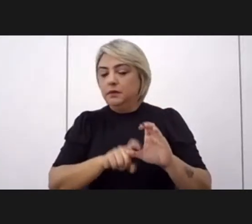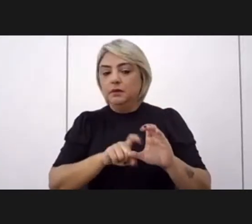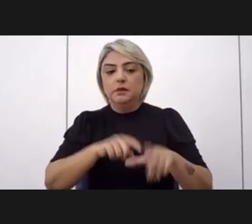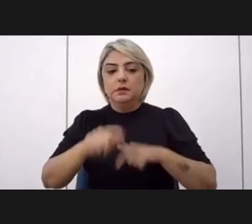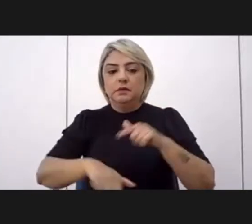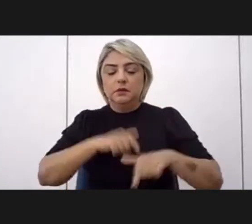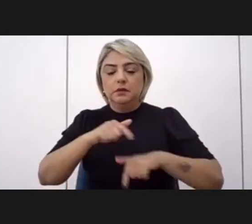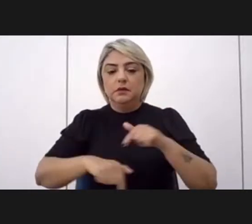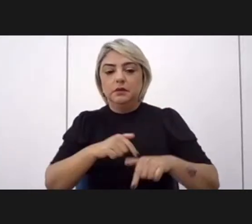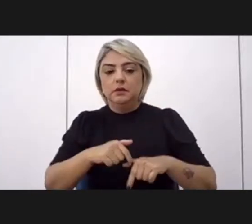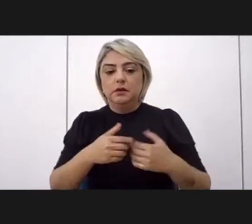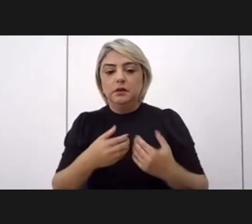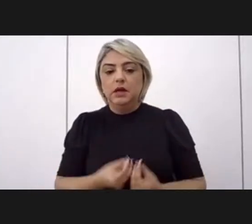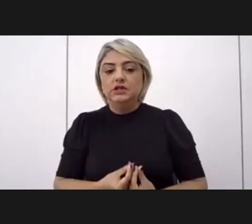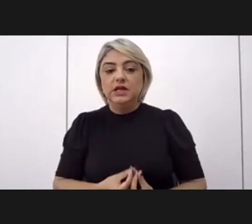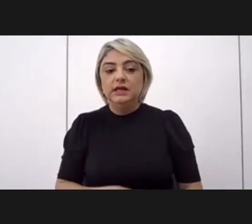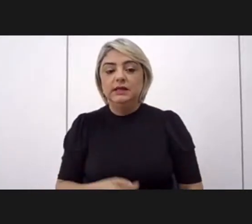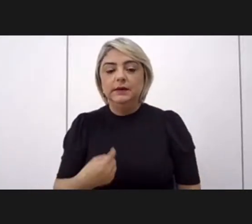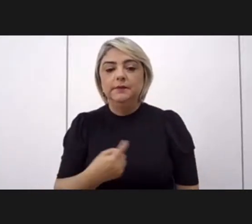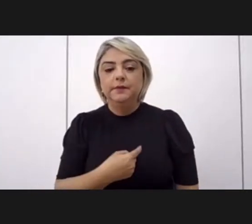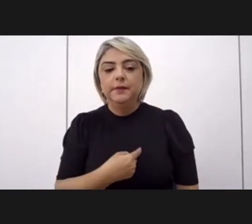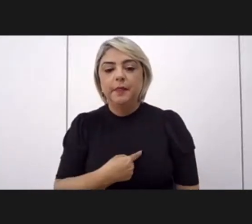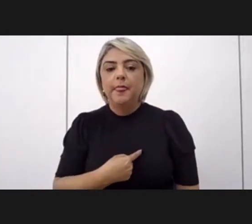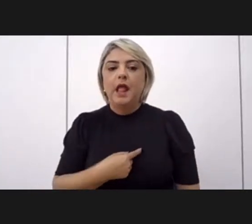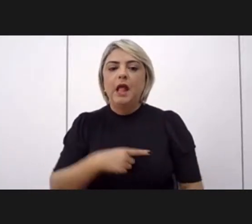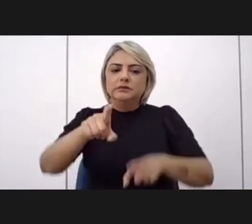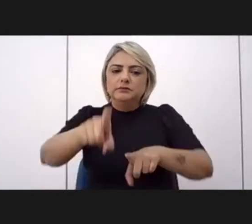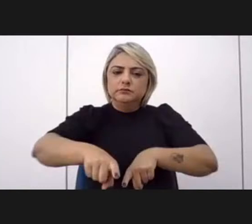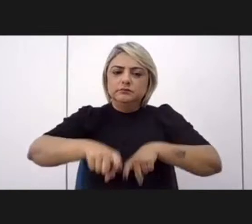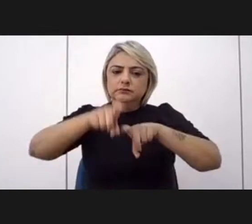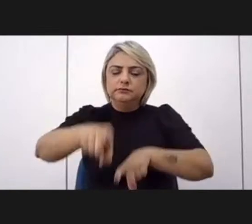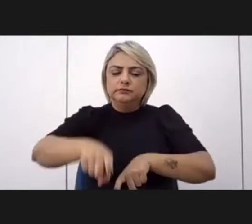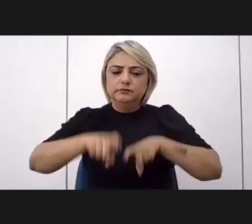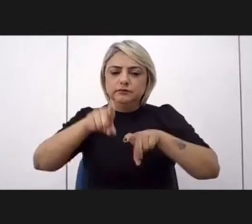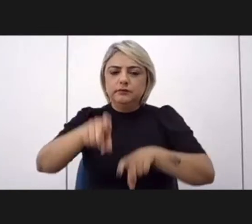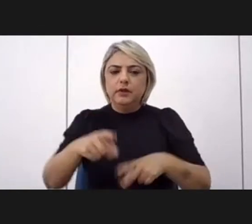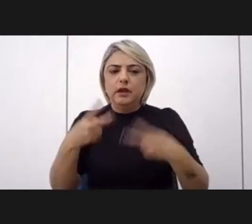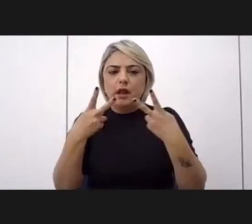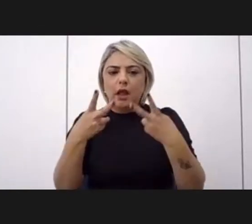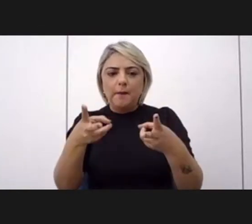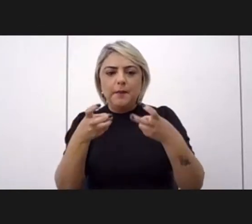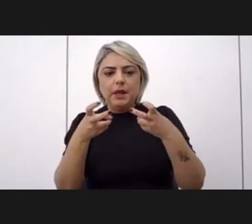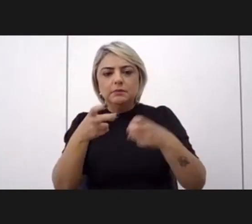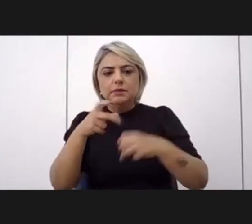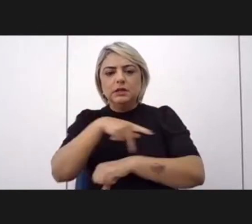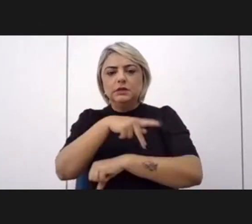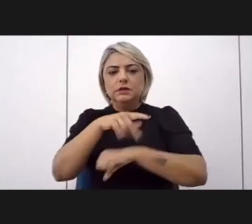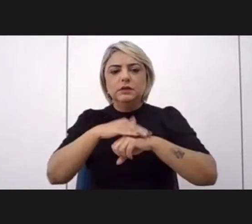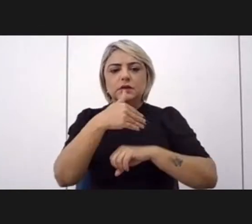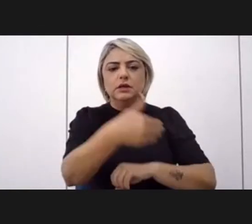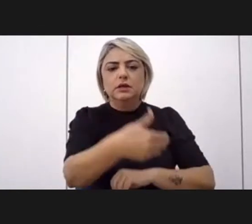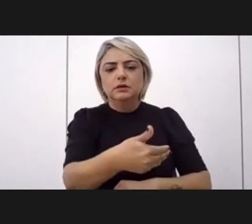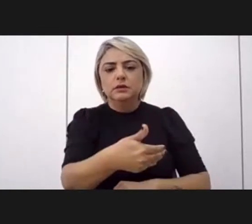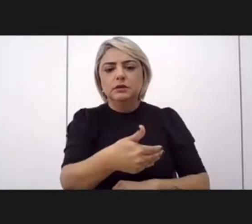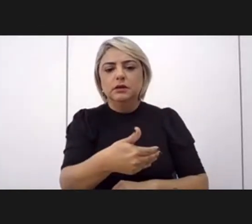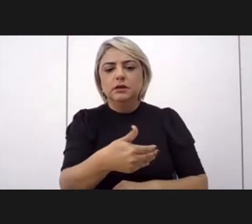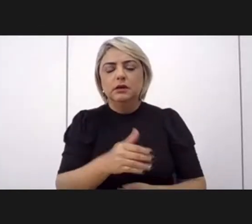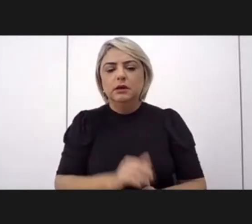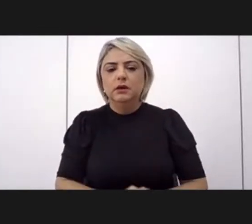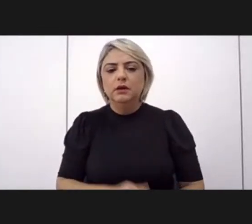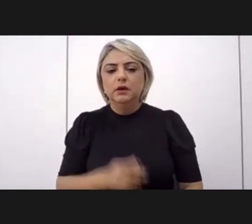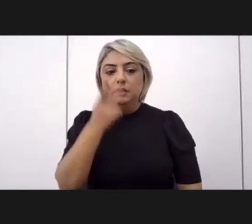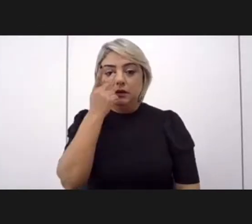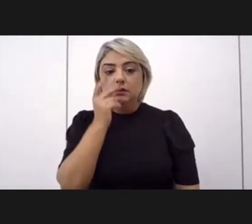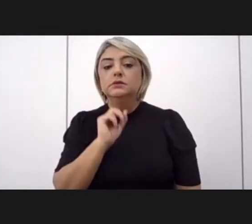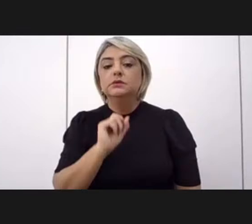agricultural policies from the international perspectives in her work. So with no further delay, I